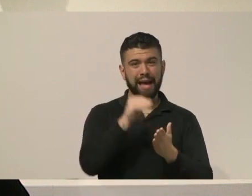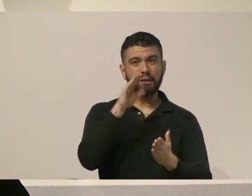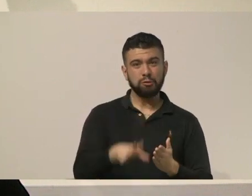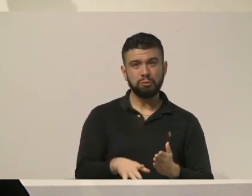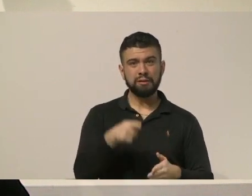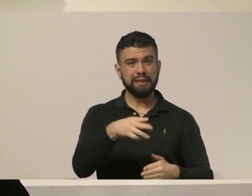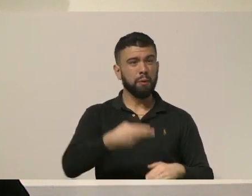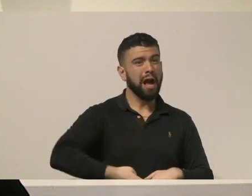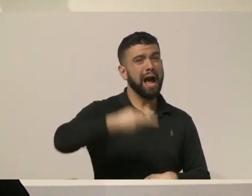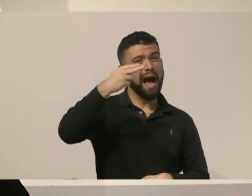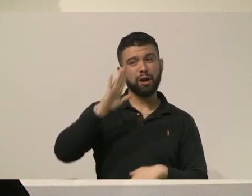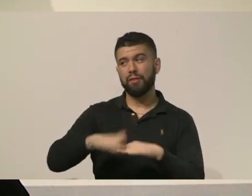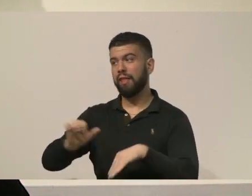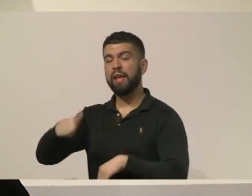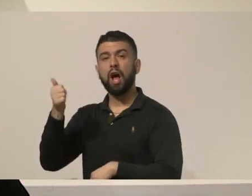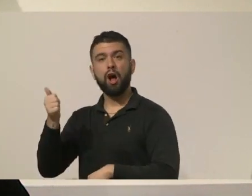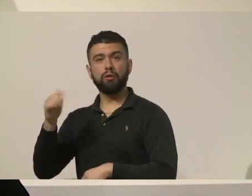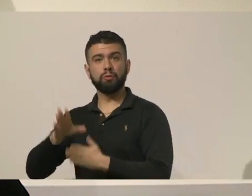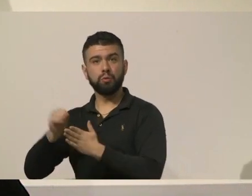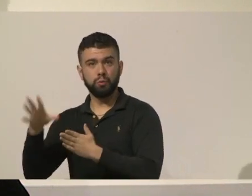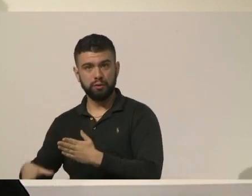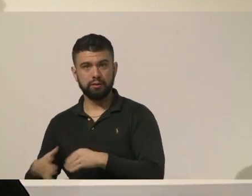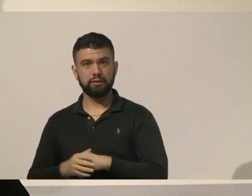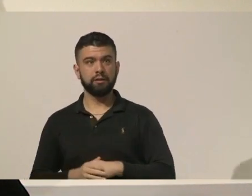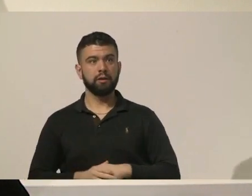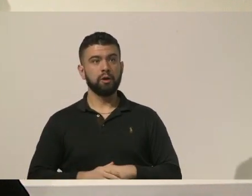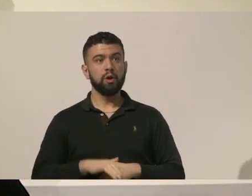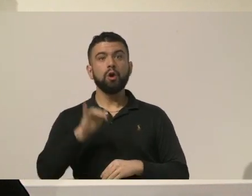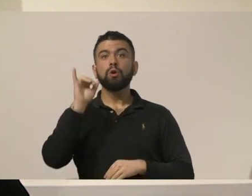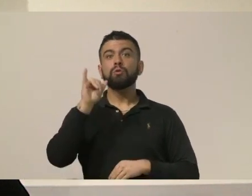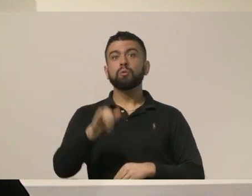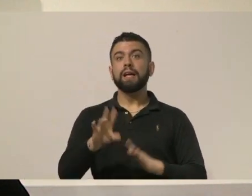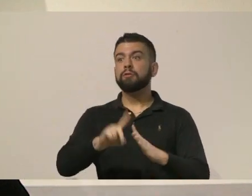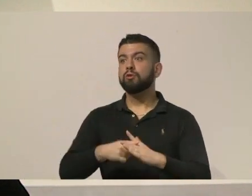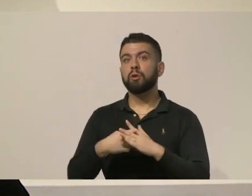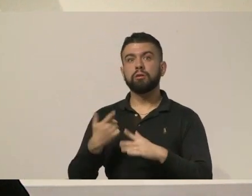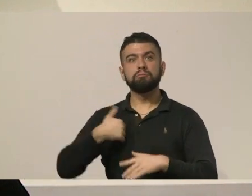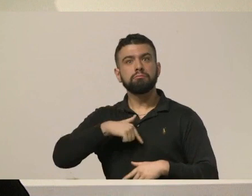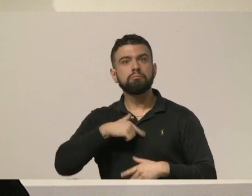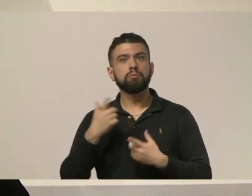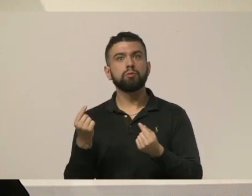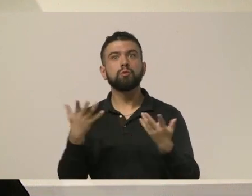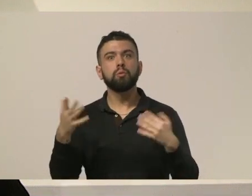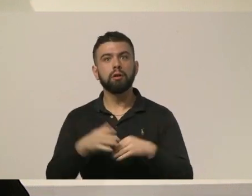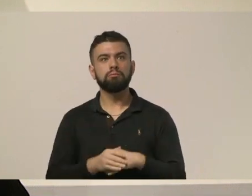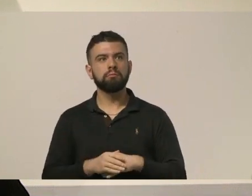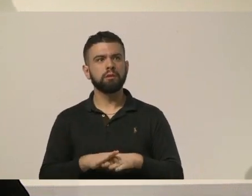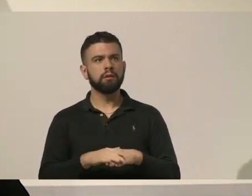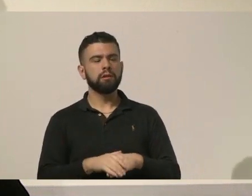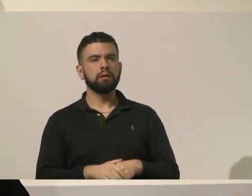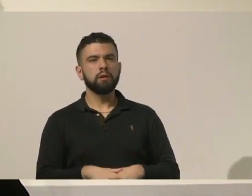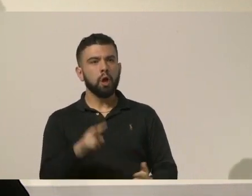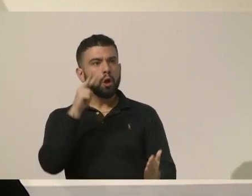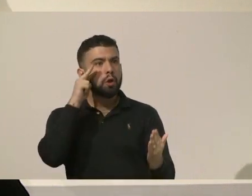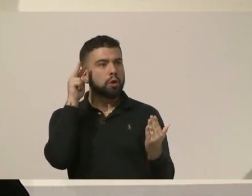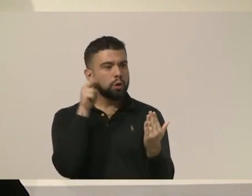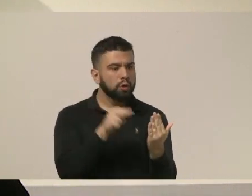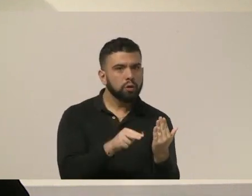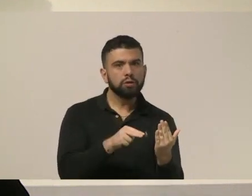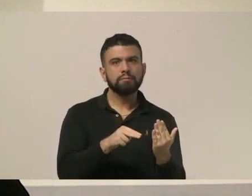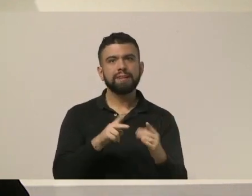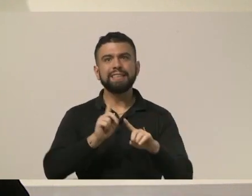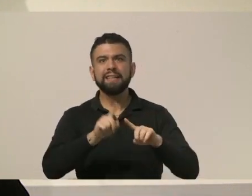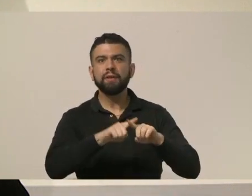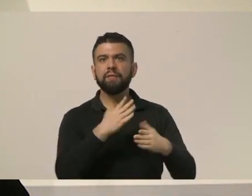population. And it drove us, that among other reasons, drove us to start to really look at our thresholds in which we will prevent students from moving